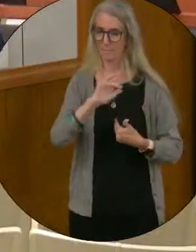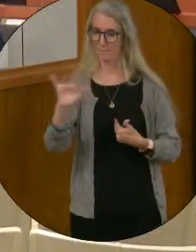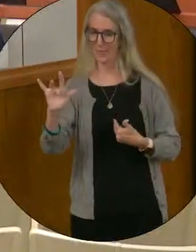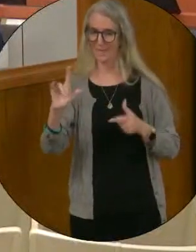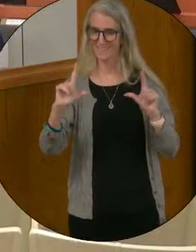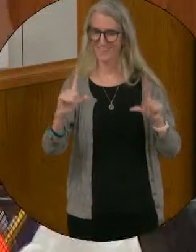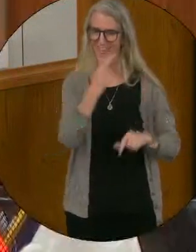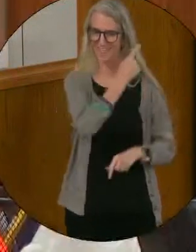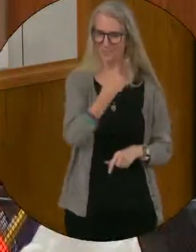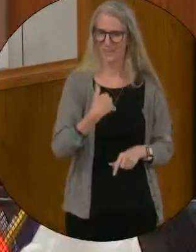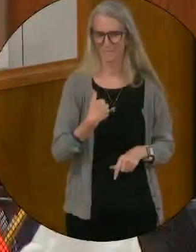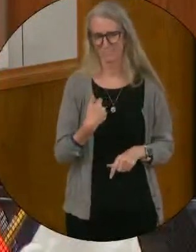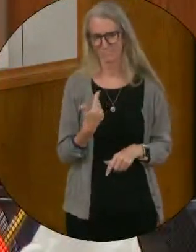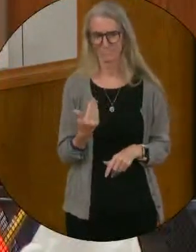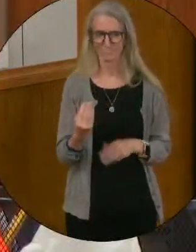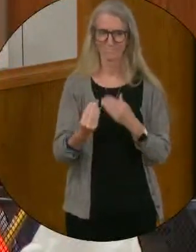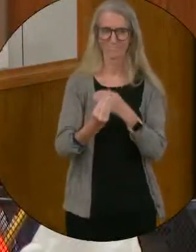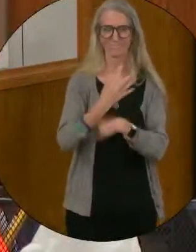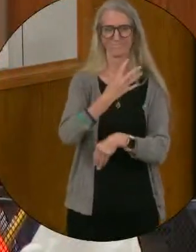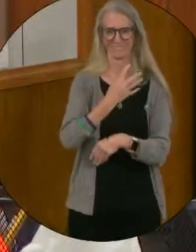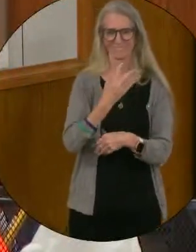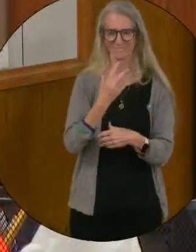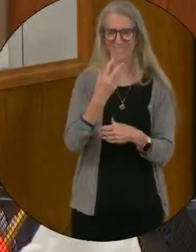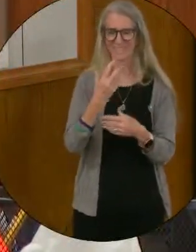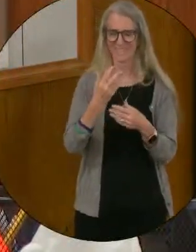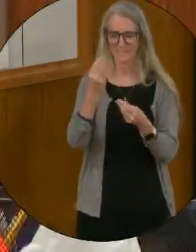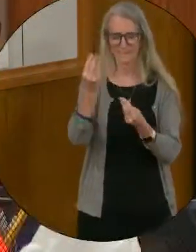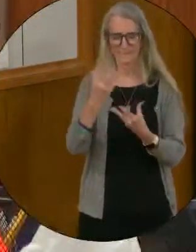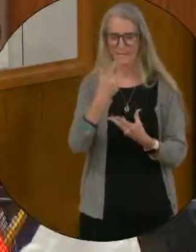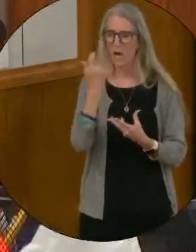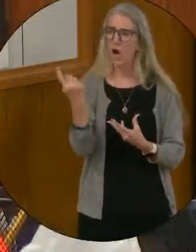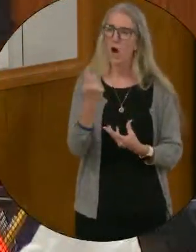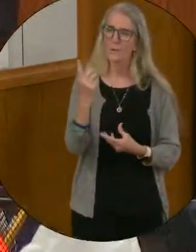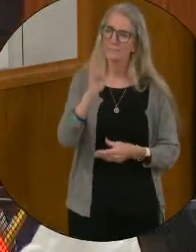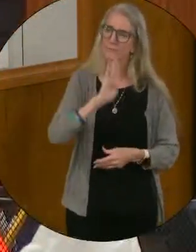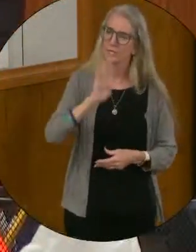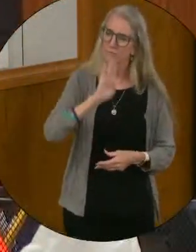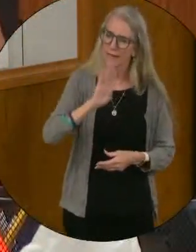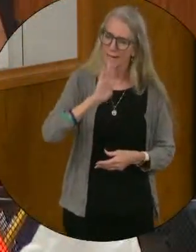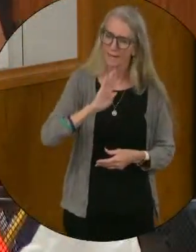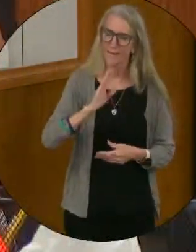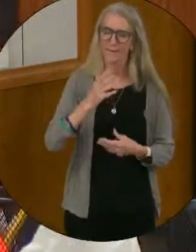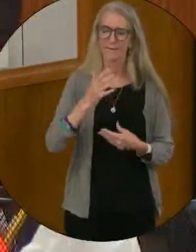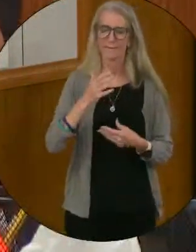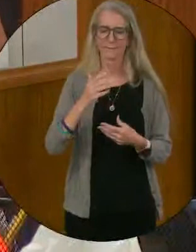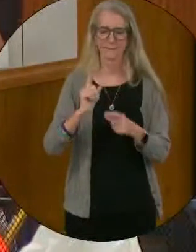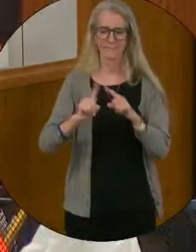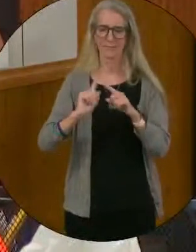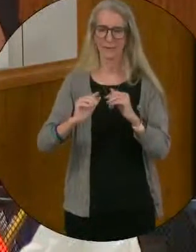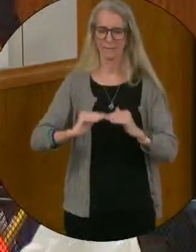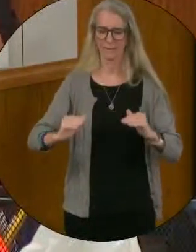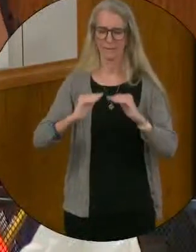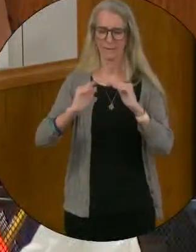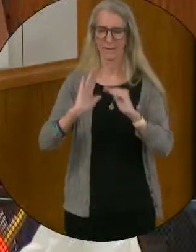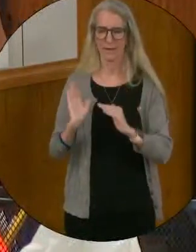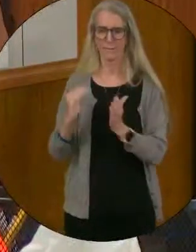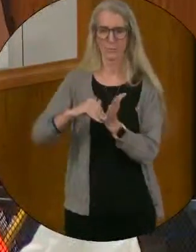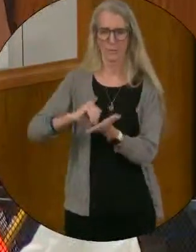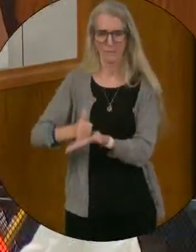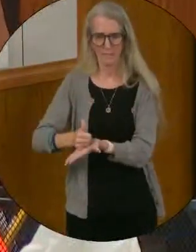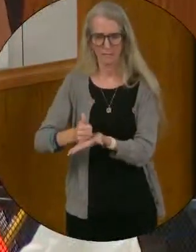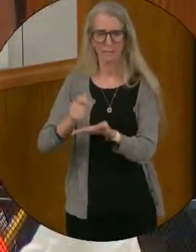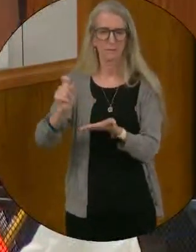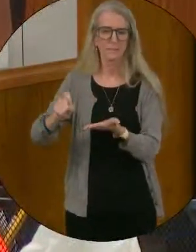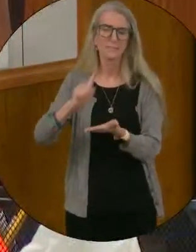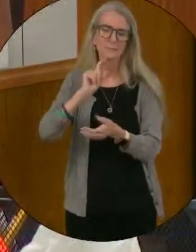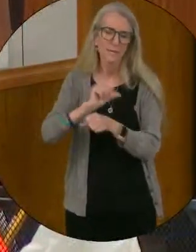had, that was very informative to me because it was always very frustrating to run into the different levels of remedial needs, especially with folks, you know,